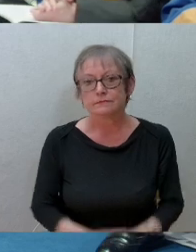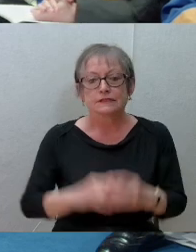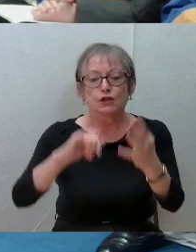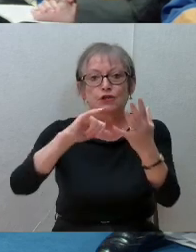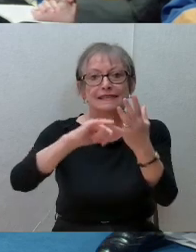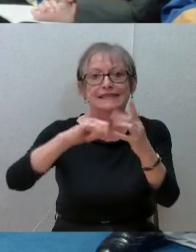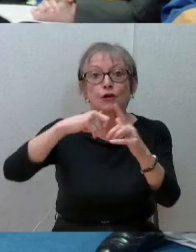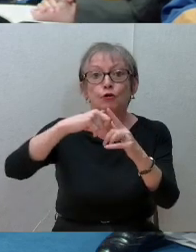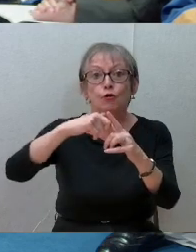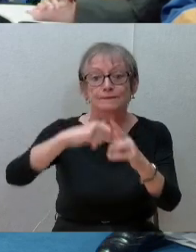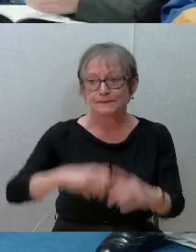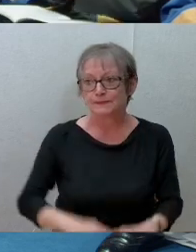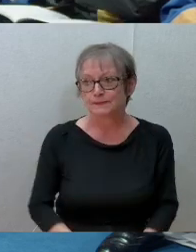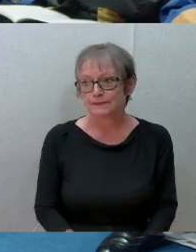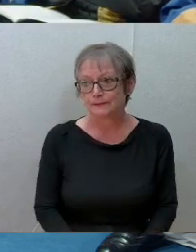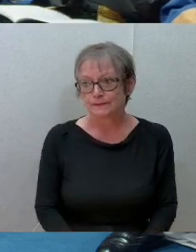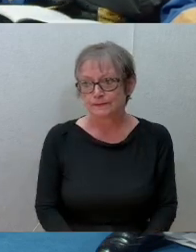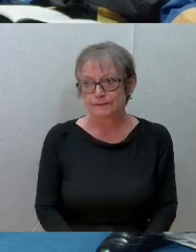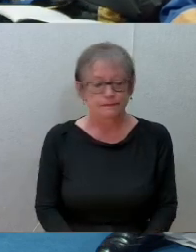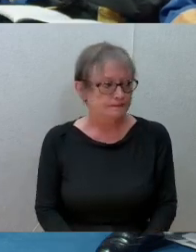Sunidhi Kurup.